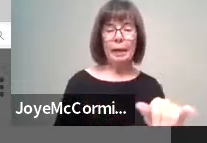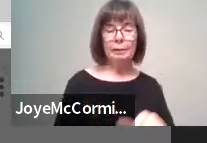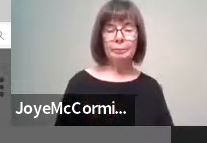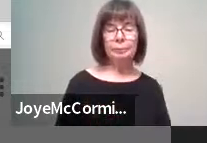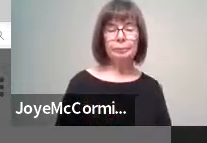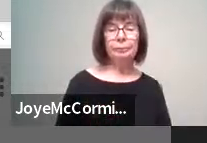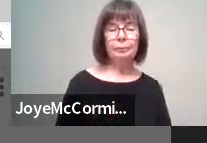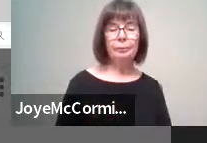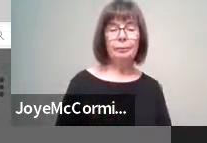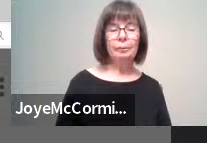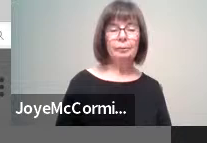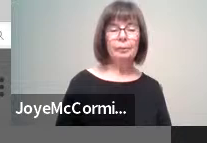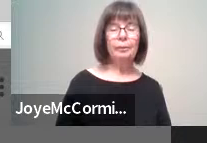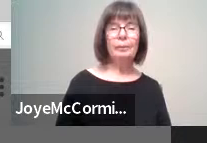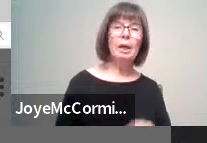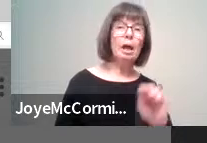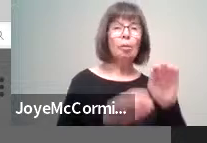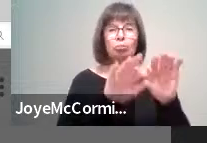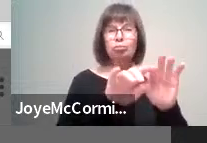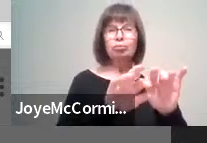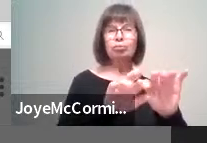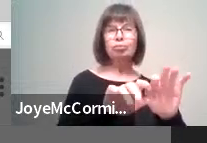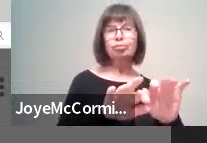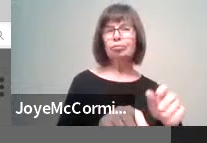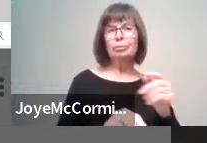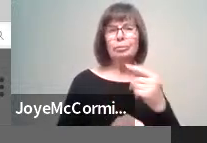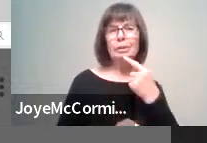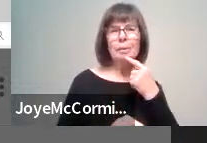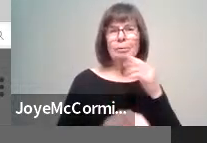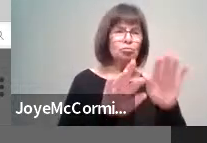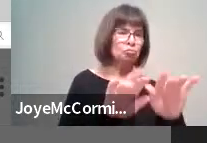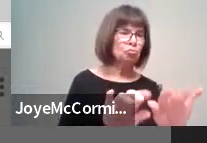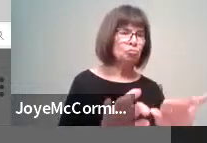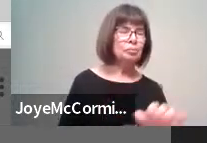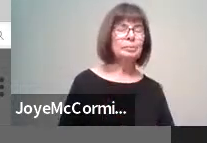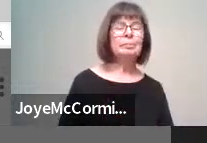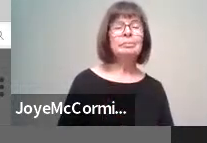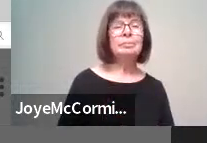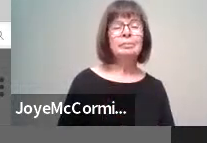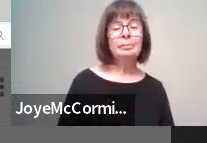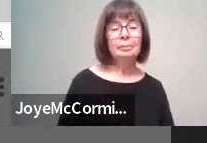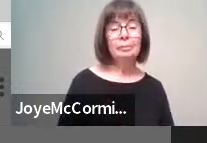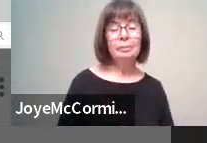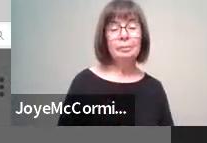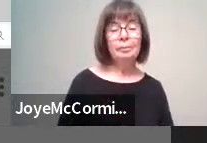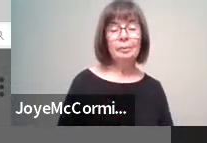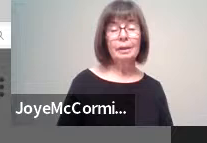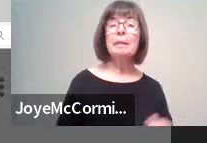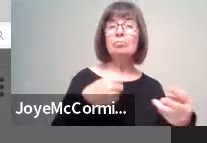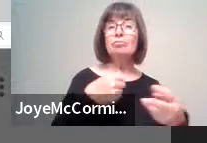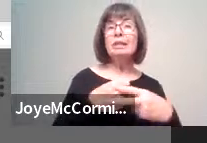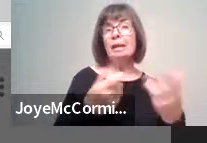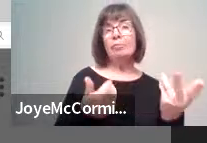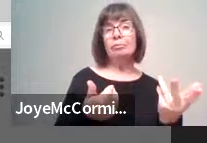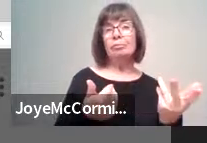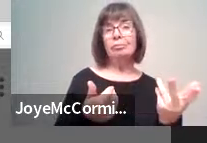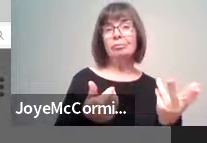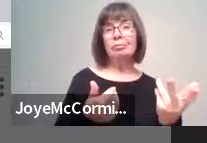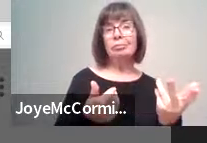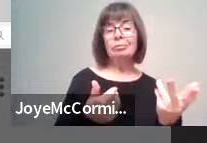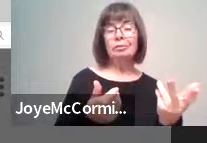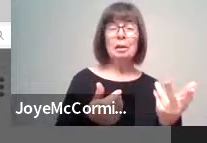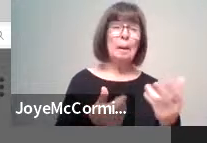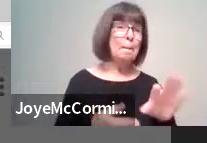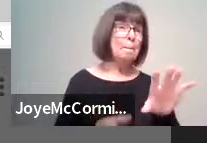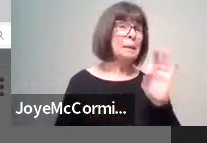and say, you could put in a comment, and then you can save it to the screen. You can pick any color